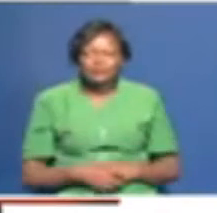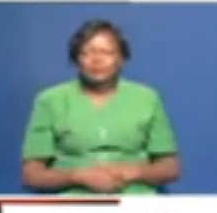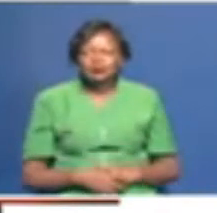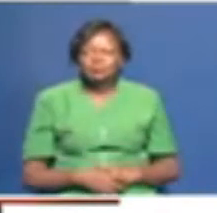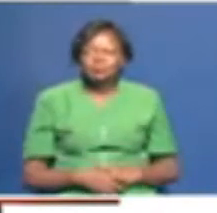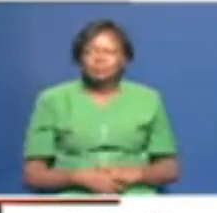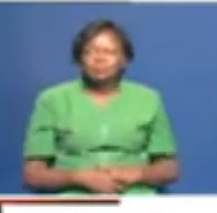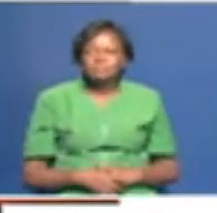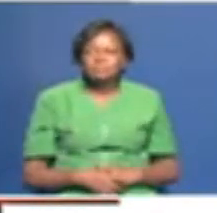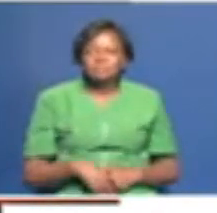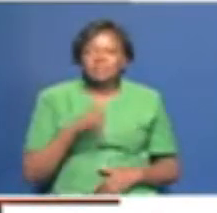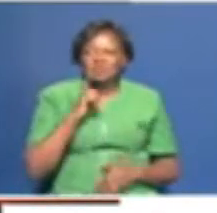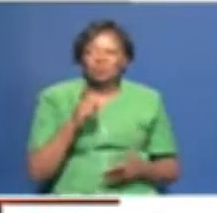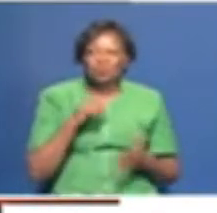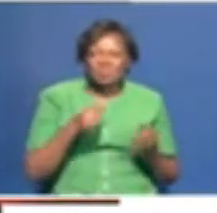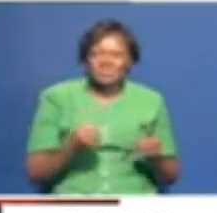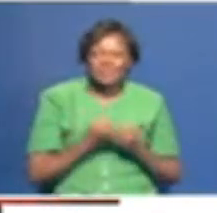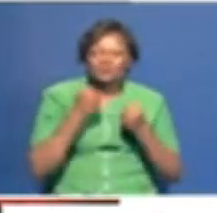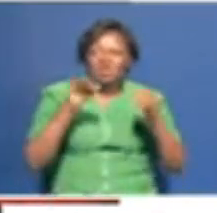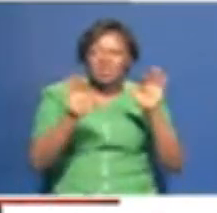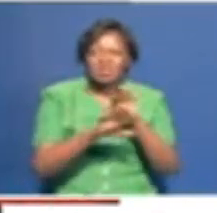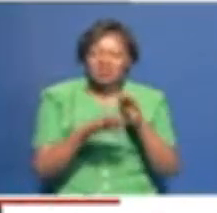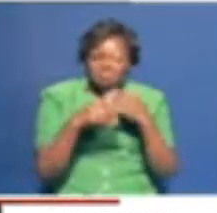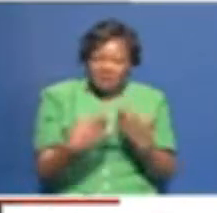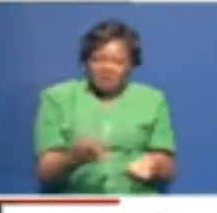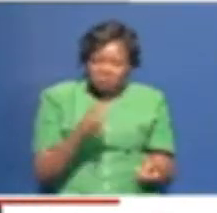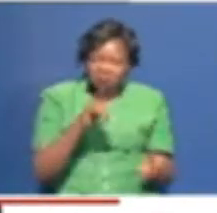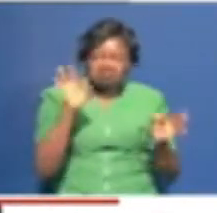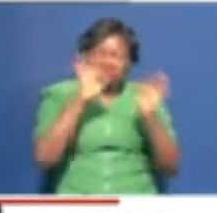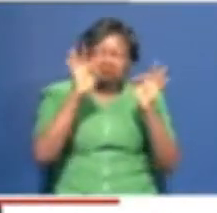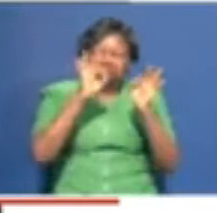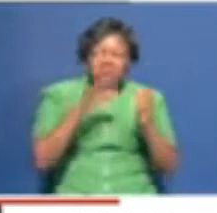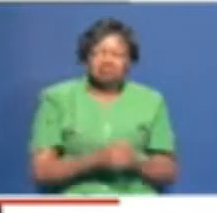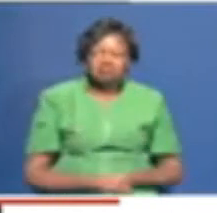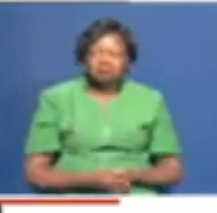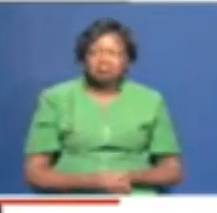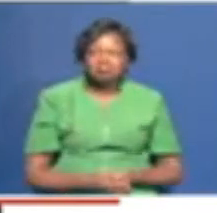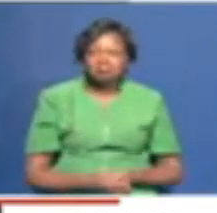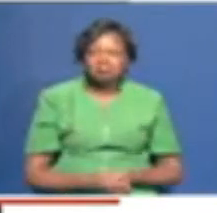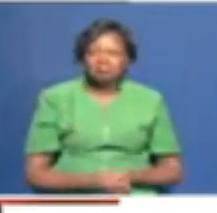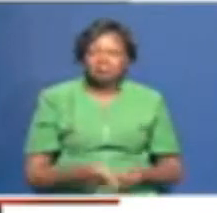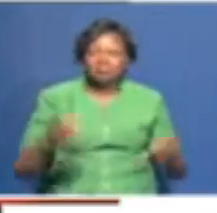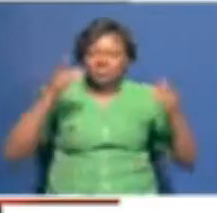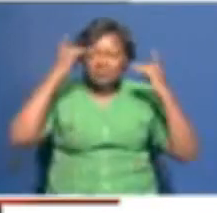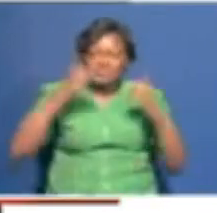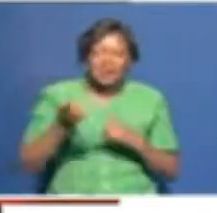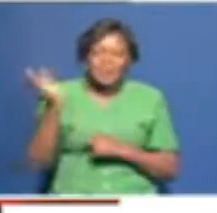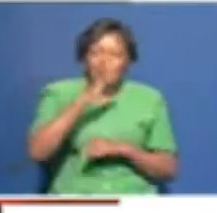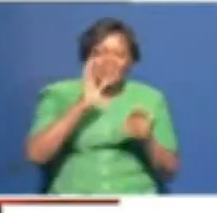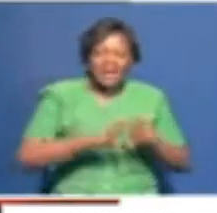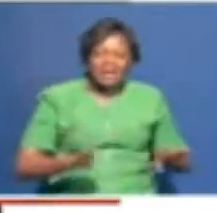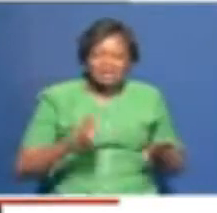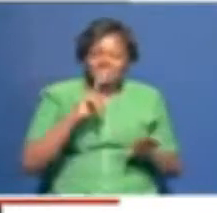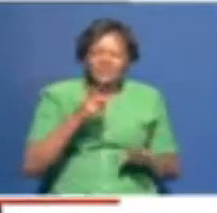tweeted, what happens to your running mate now? Wah? Ben, umeamua kurudi soko, hey,